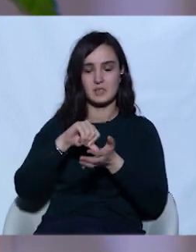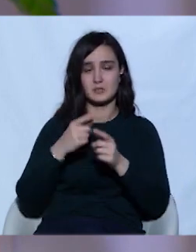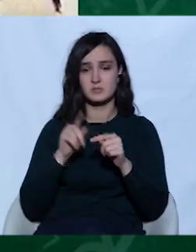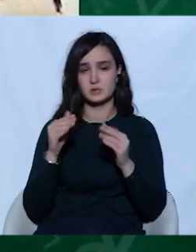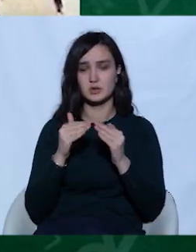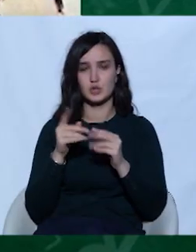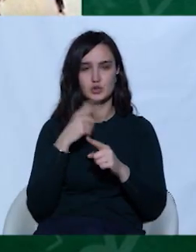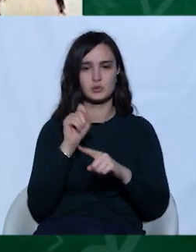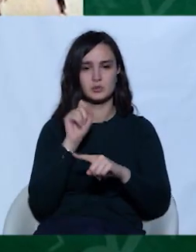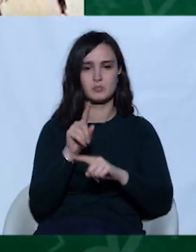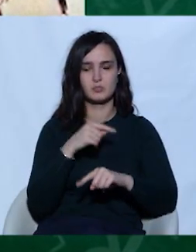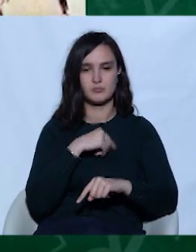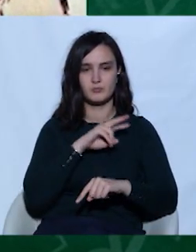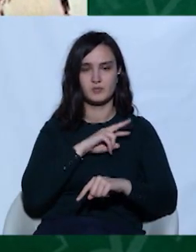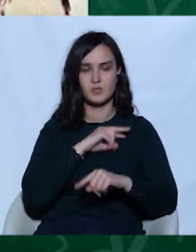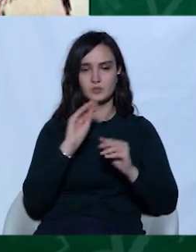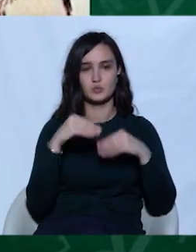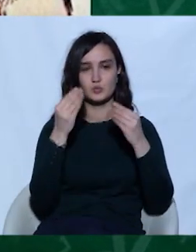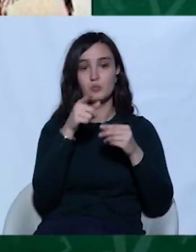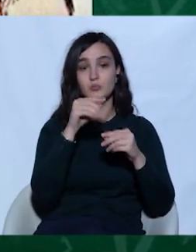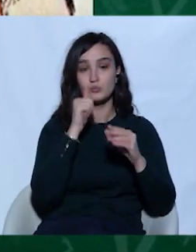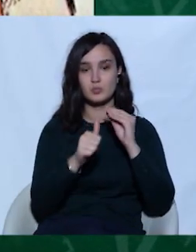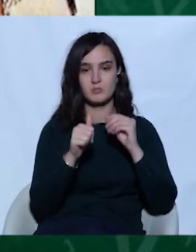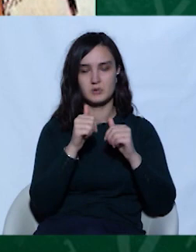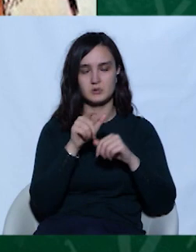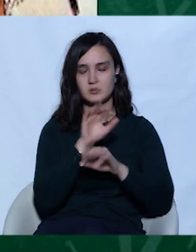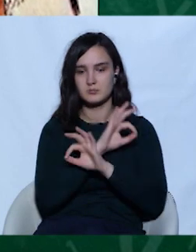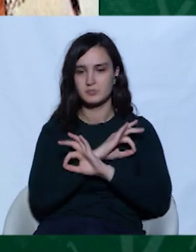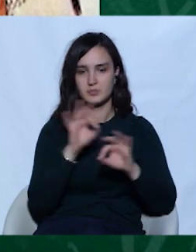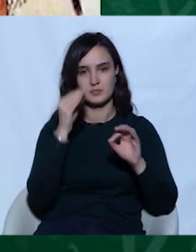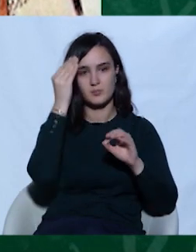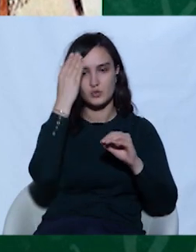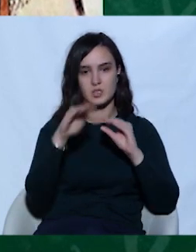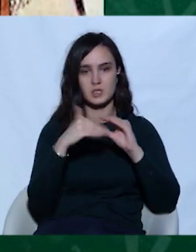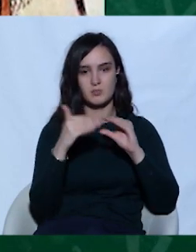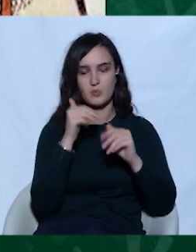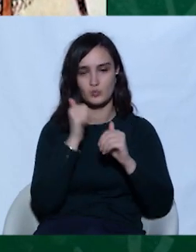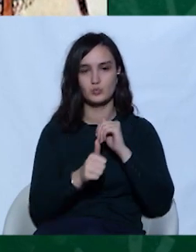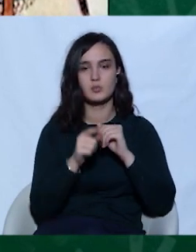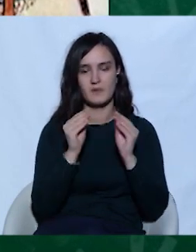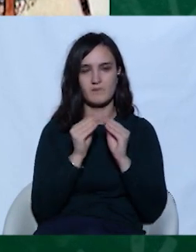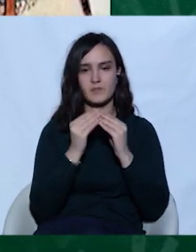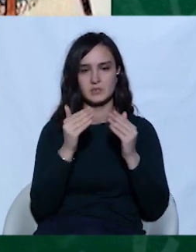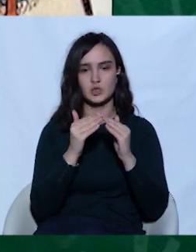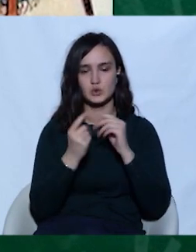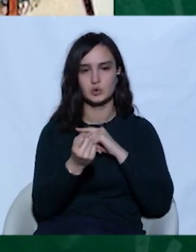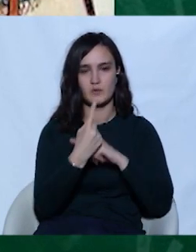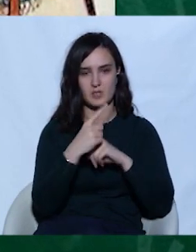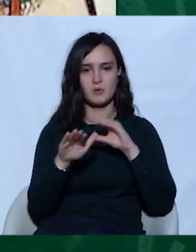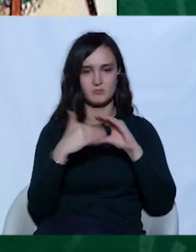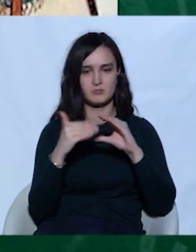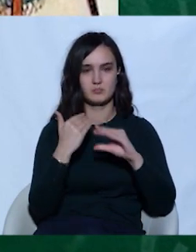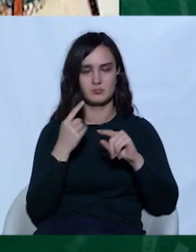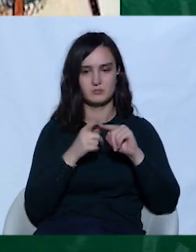completely misunderstood a social situation. What were the consequences of your mistake? Like what came from it? And what did